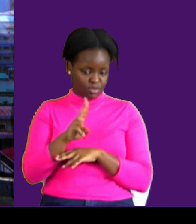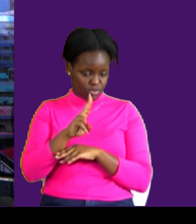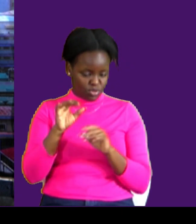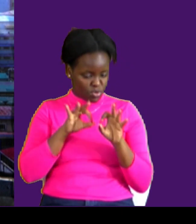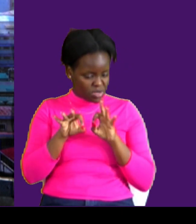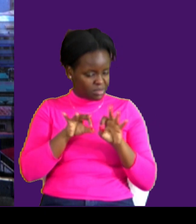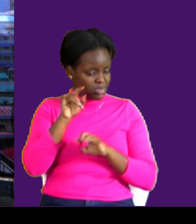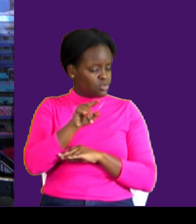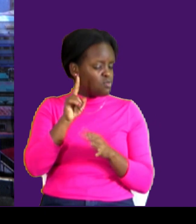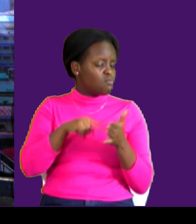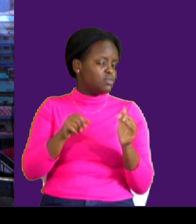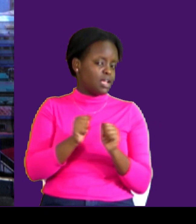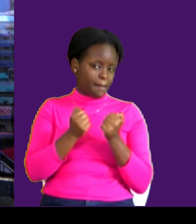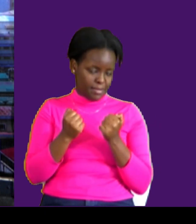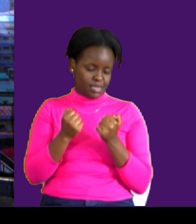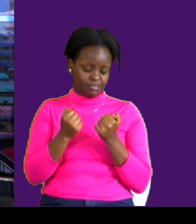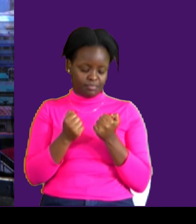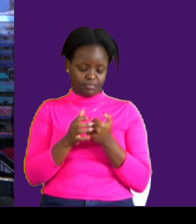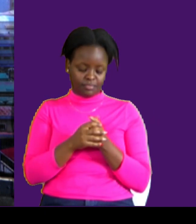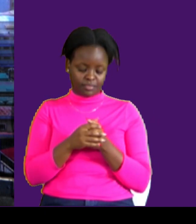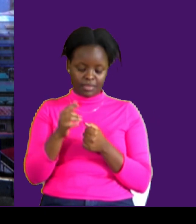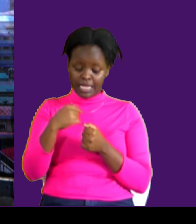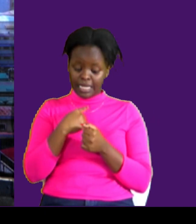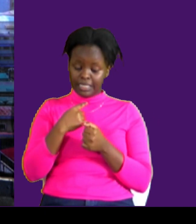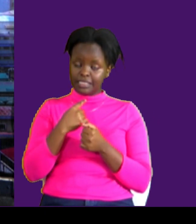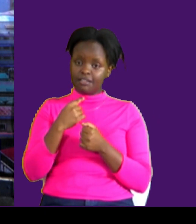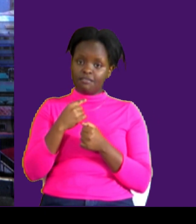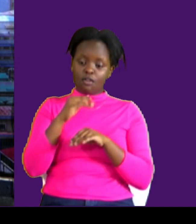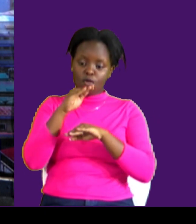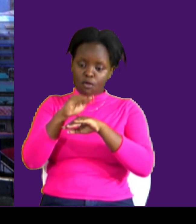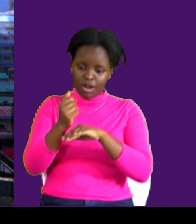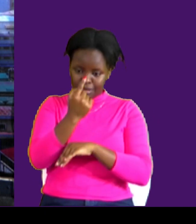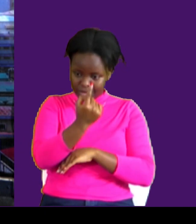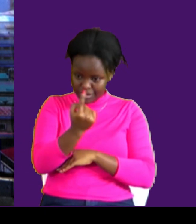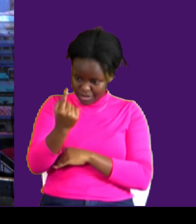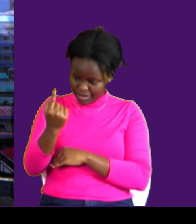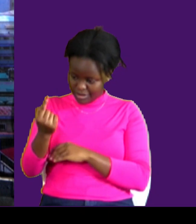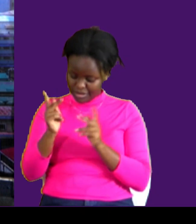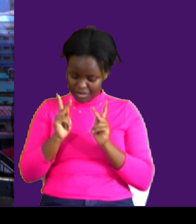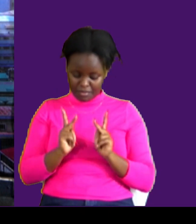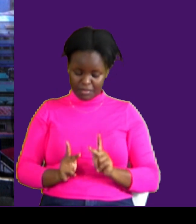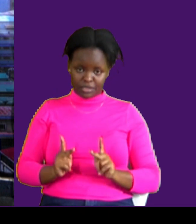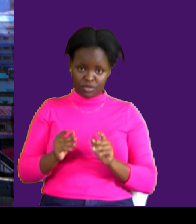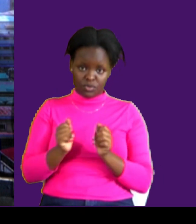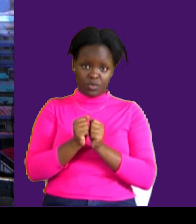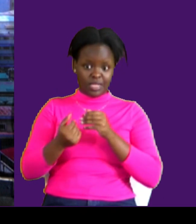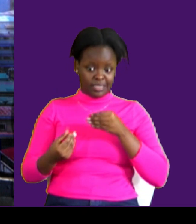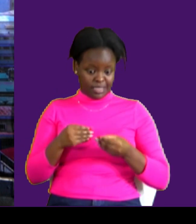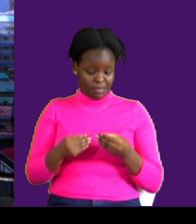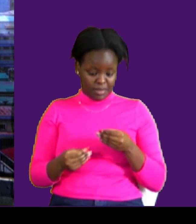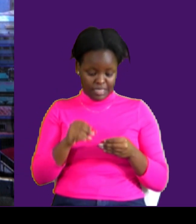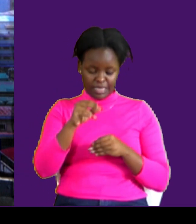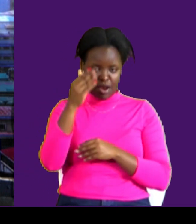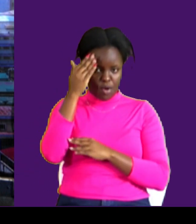you what is happening. So I will call upon everyone as a person with ability, uh,